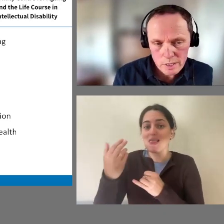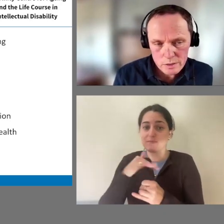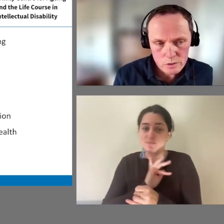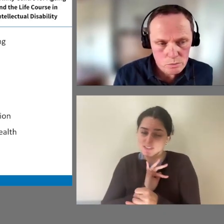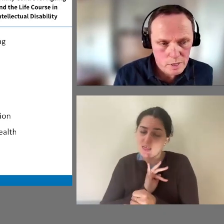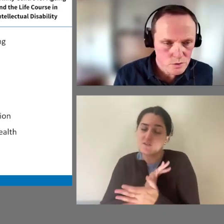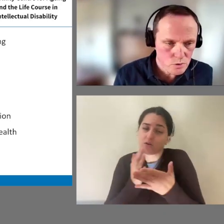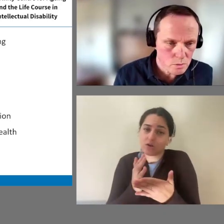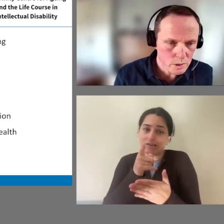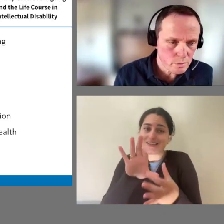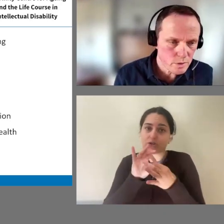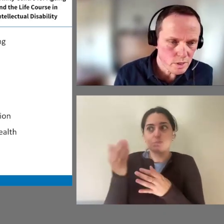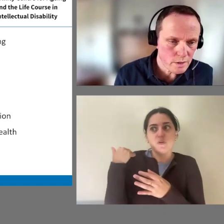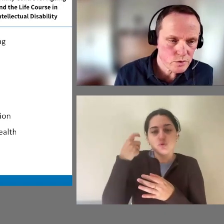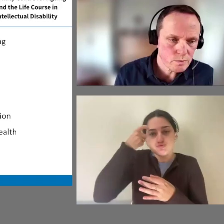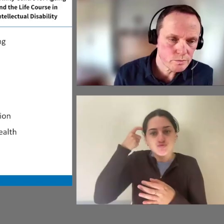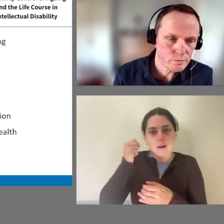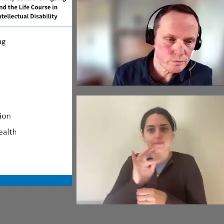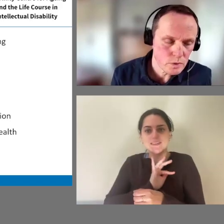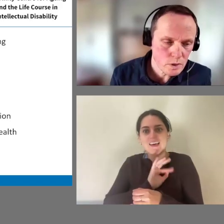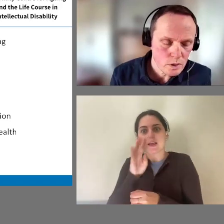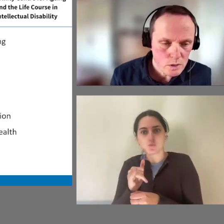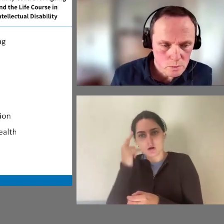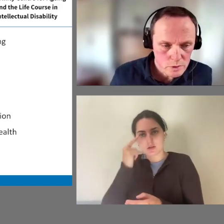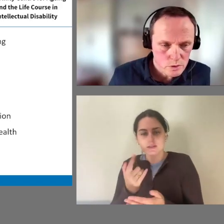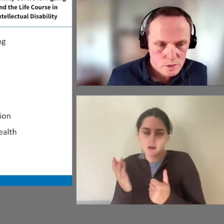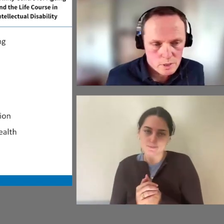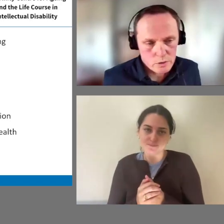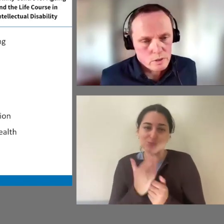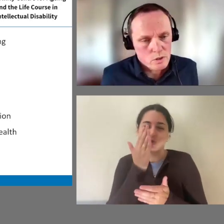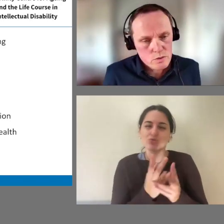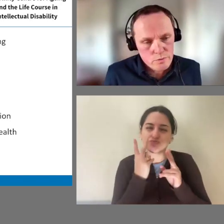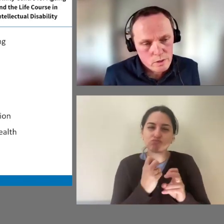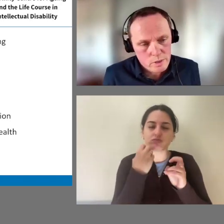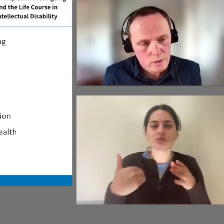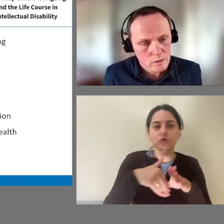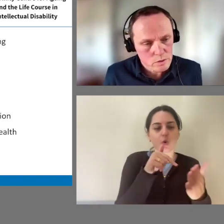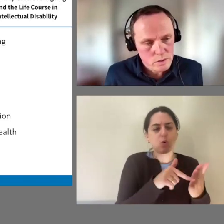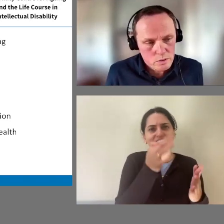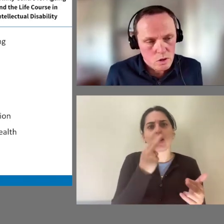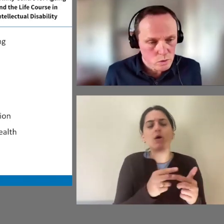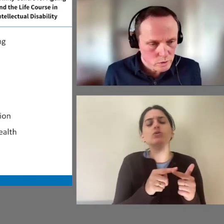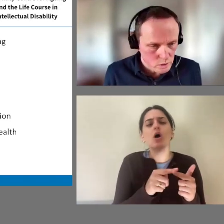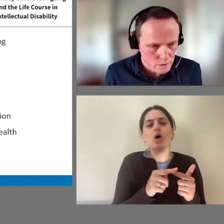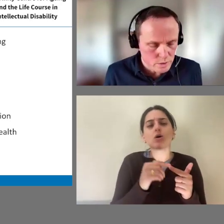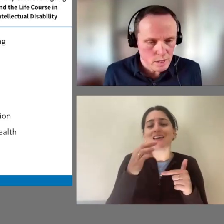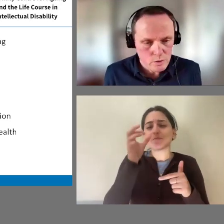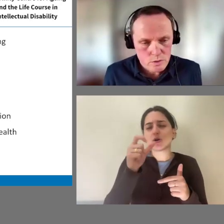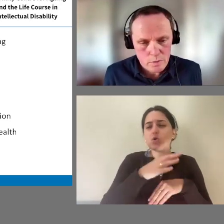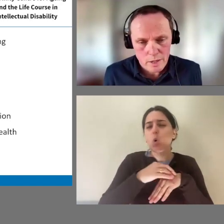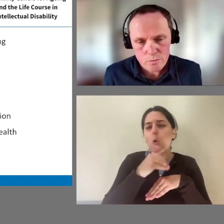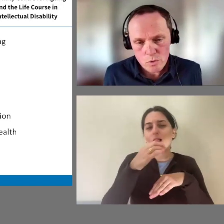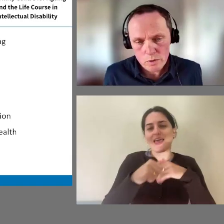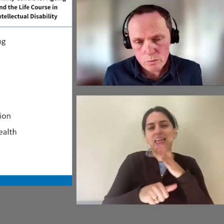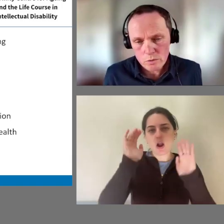may be related to past trauma in people's lives. Some of the studies included also found that older autistic